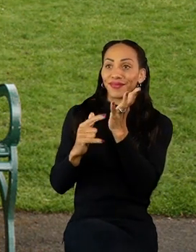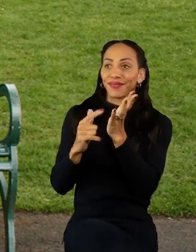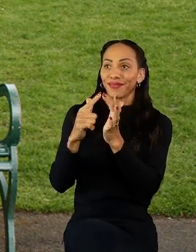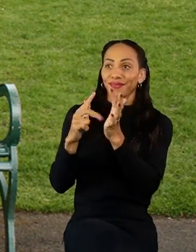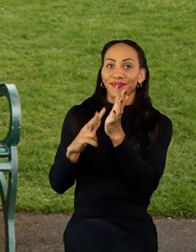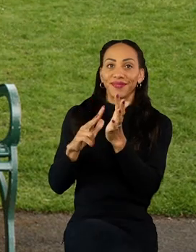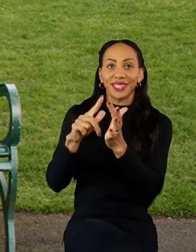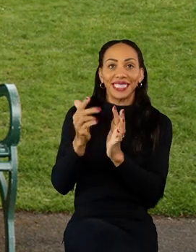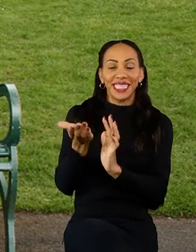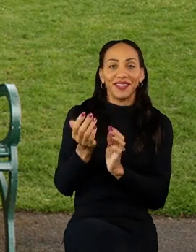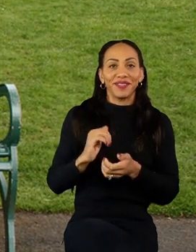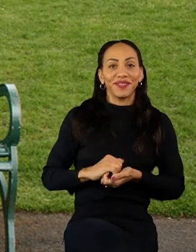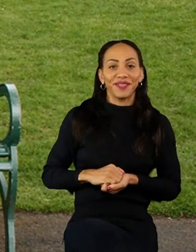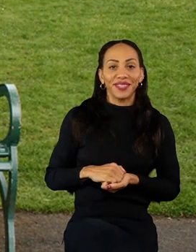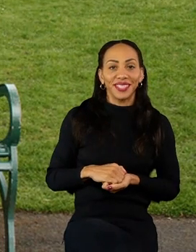go to